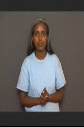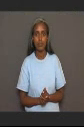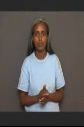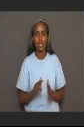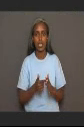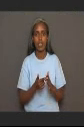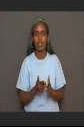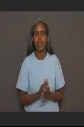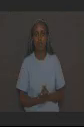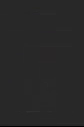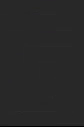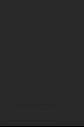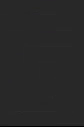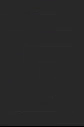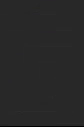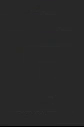Begin.